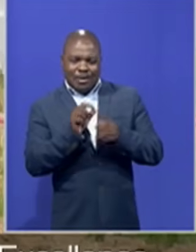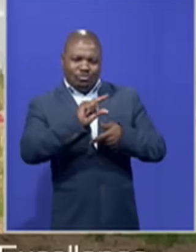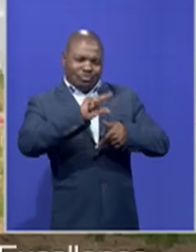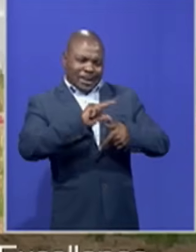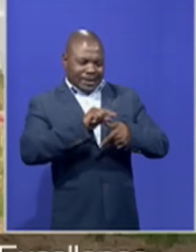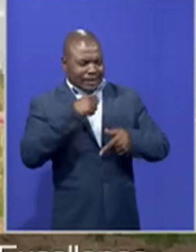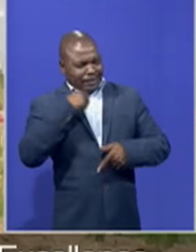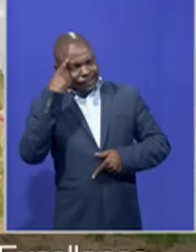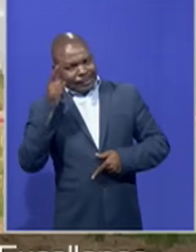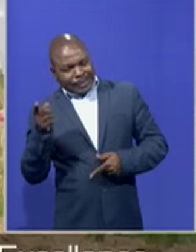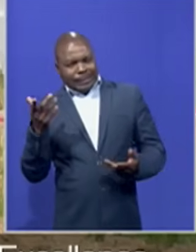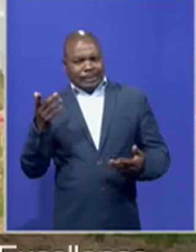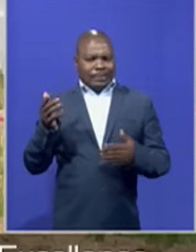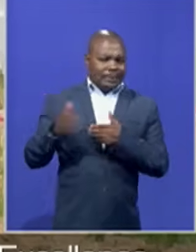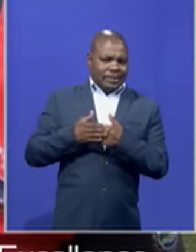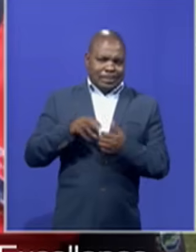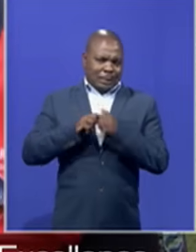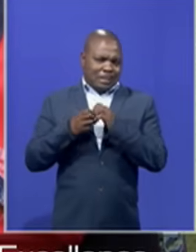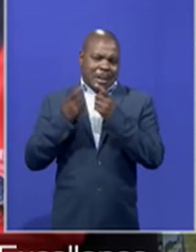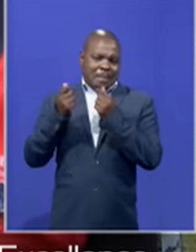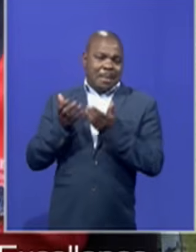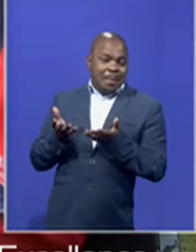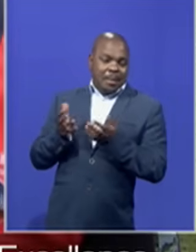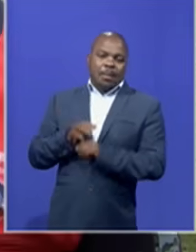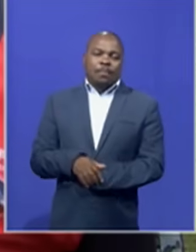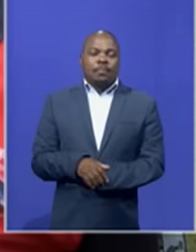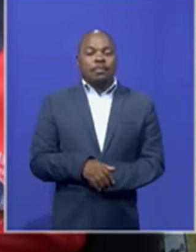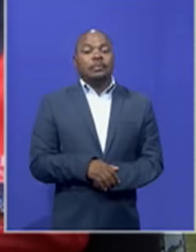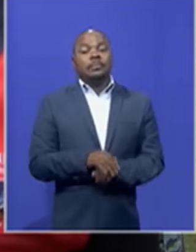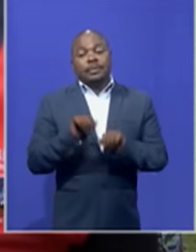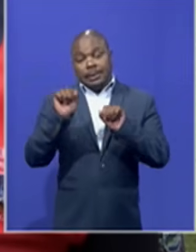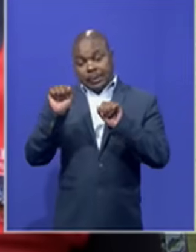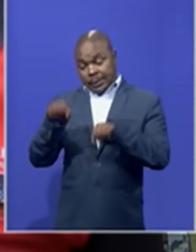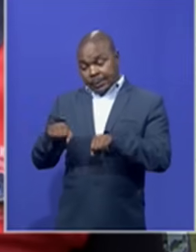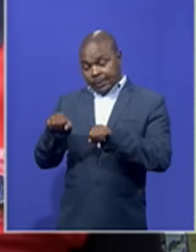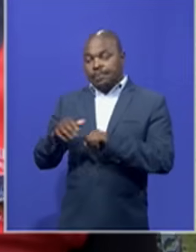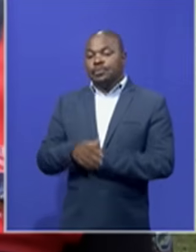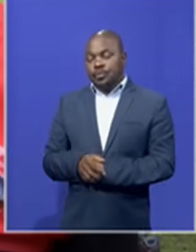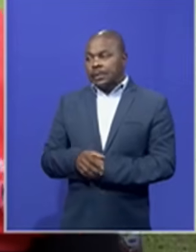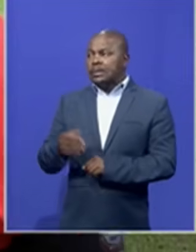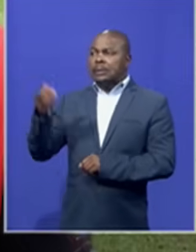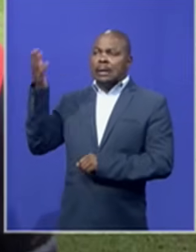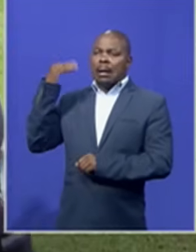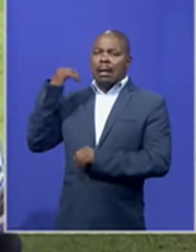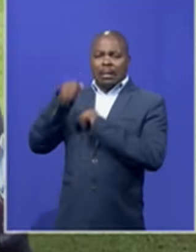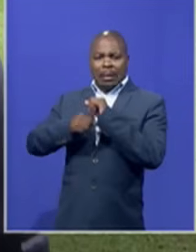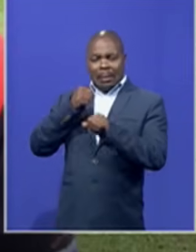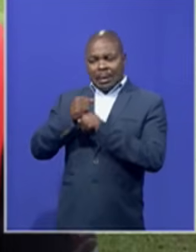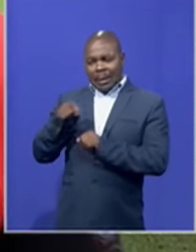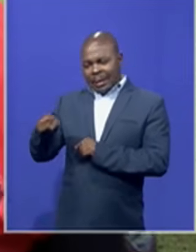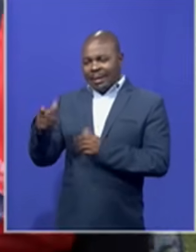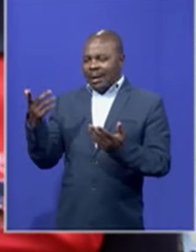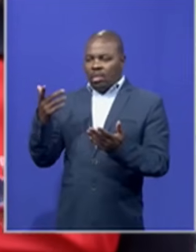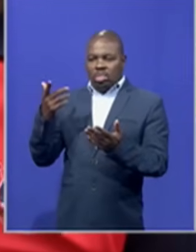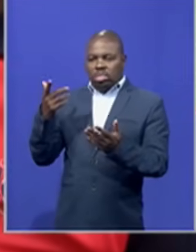se ne se le kotsing ya ho kwalwa. As years going by, it has lost its